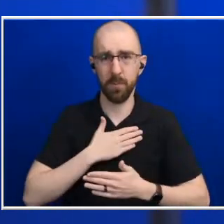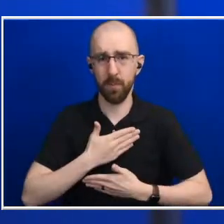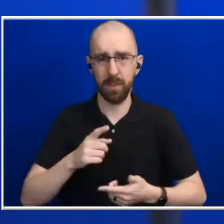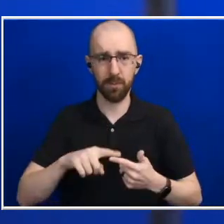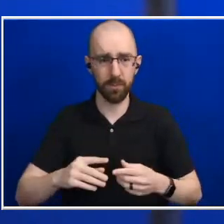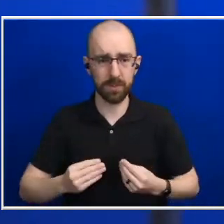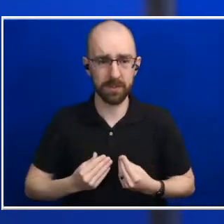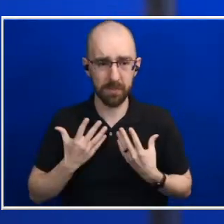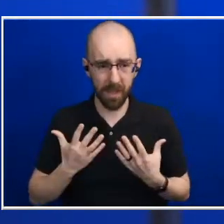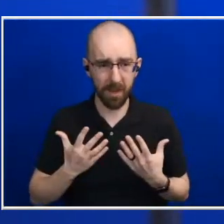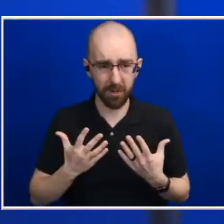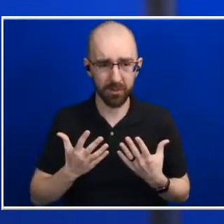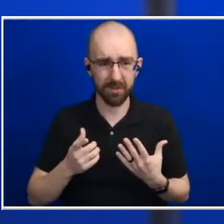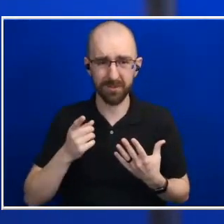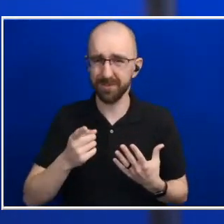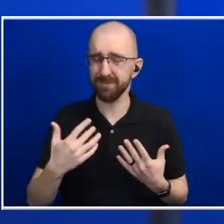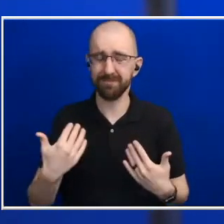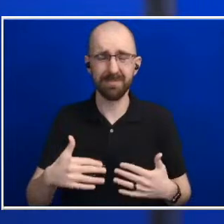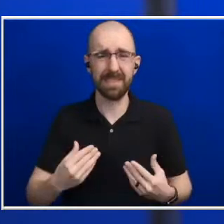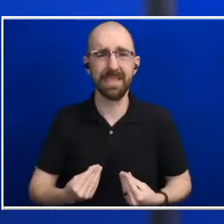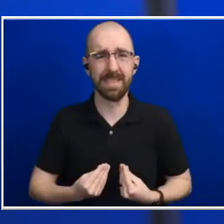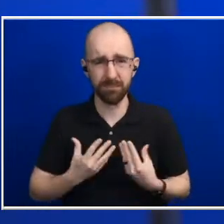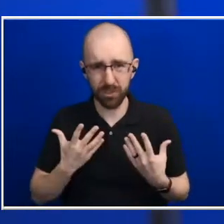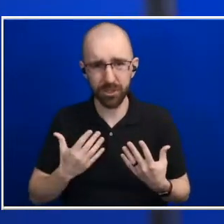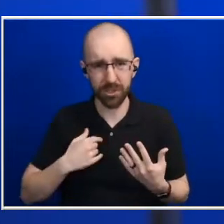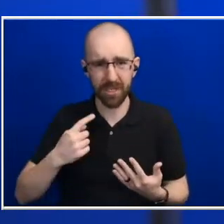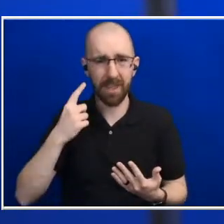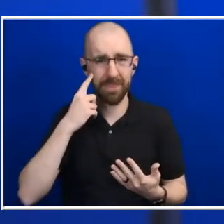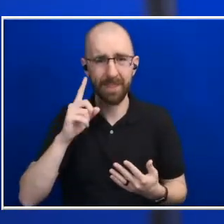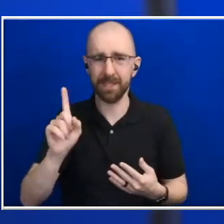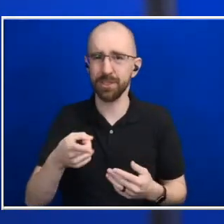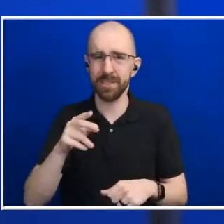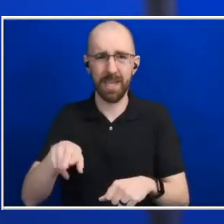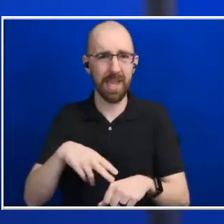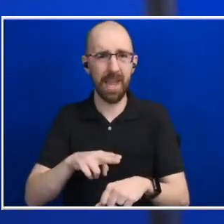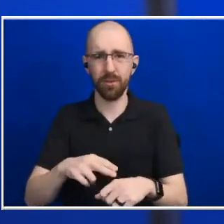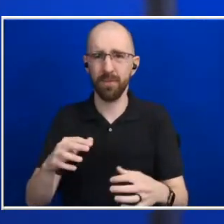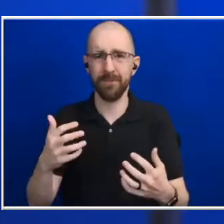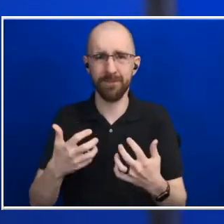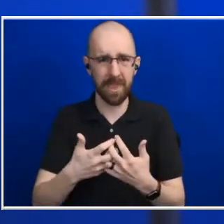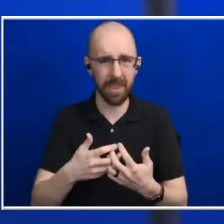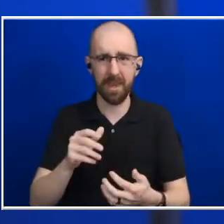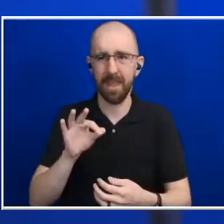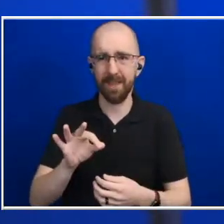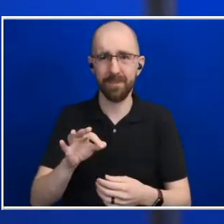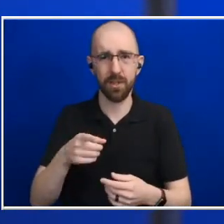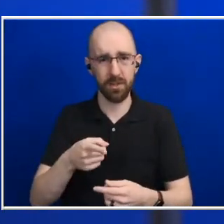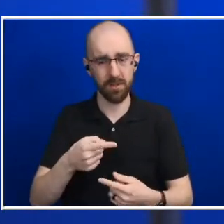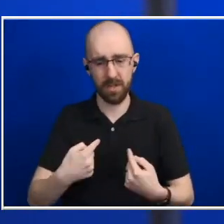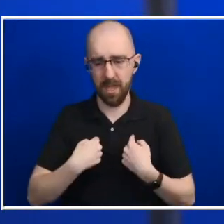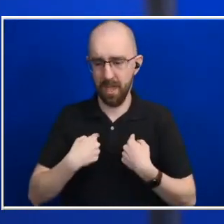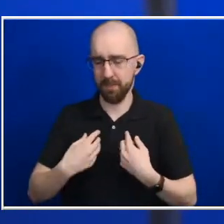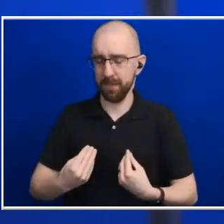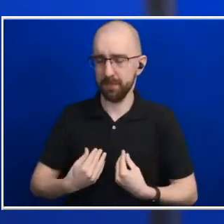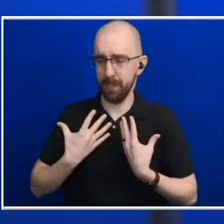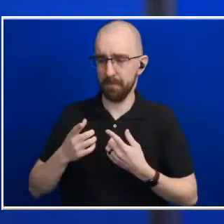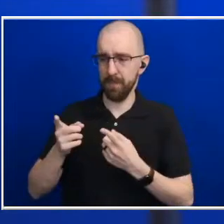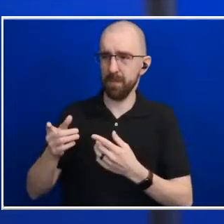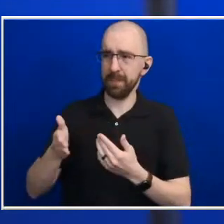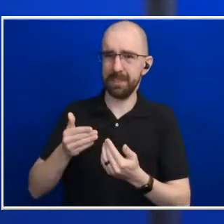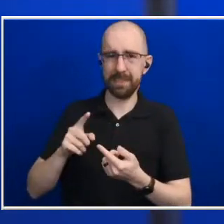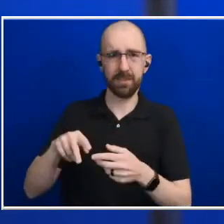such an inspiration, and I think it's just a natural fit. If you're inspired by someone, it's easy to look up to them,